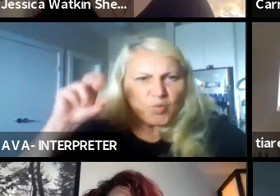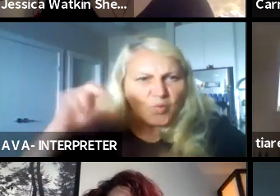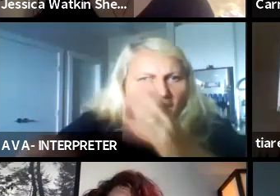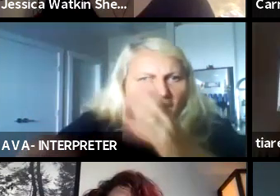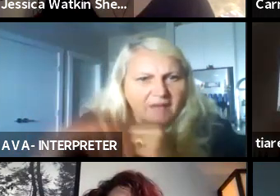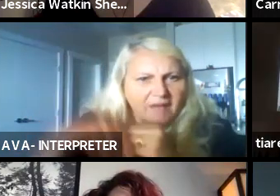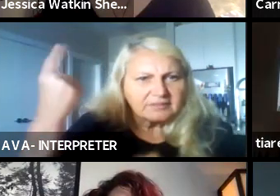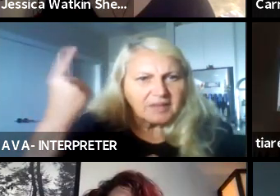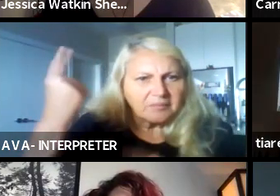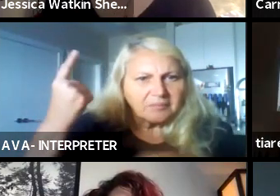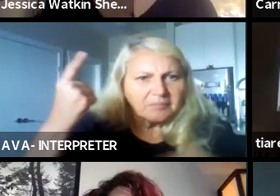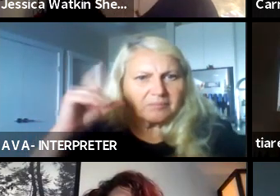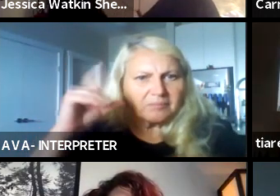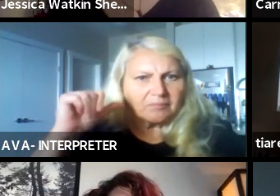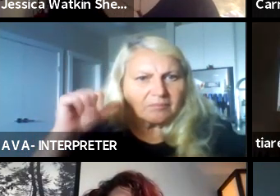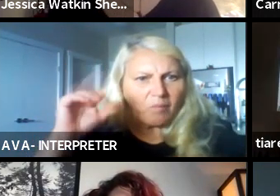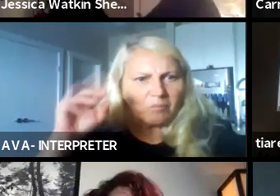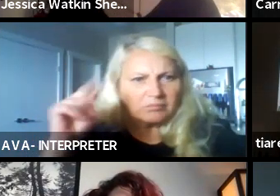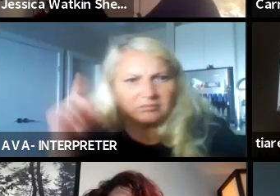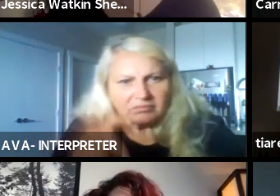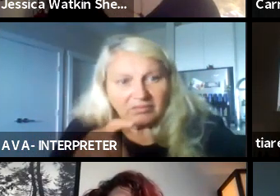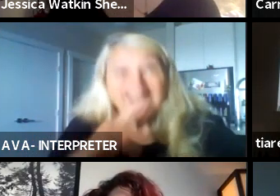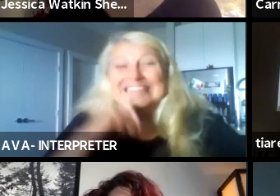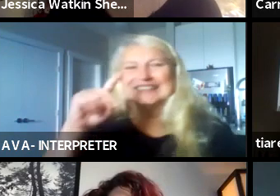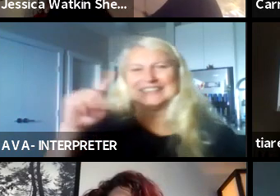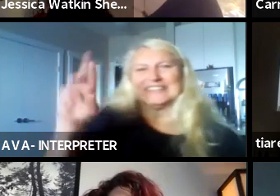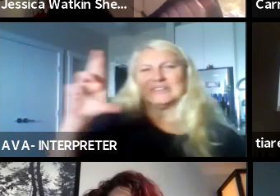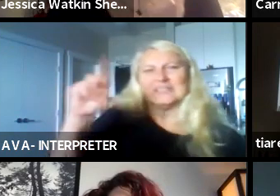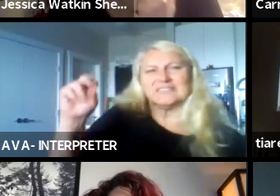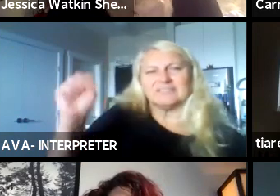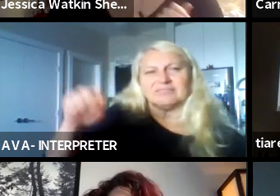mean, I think that we had an idea, me and